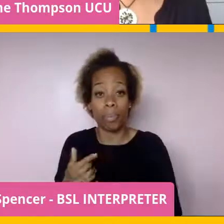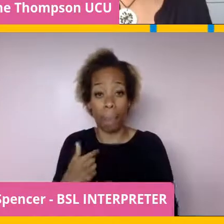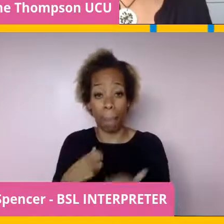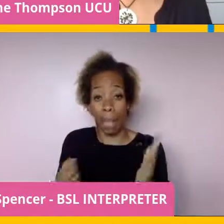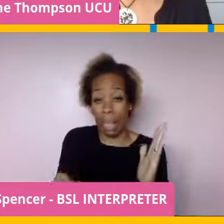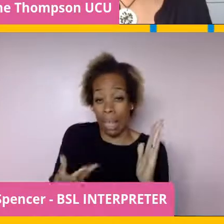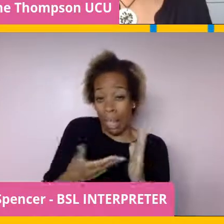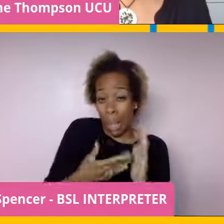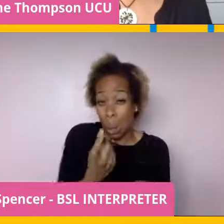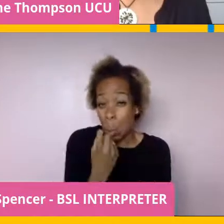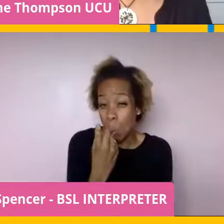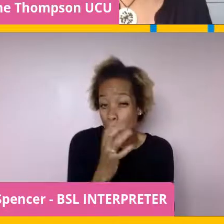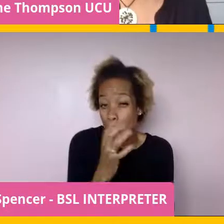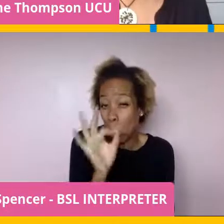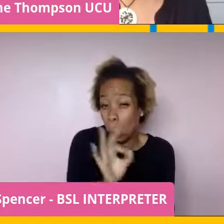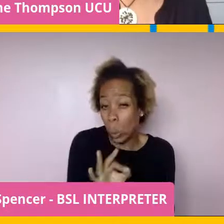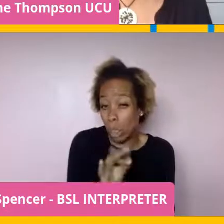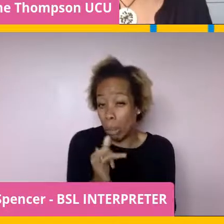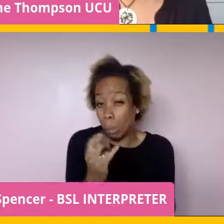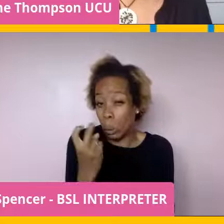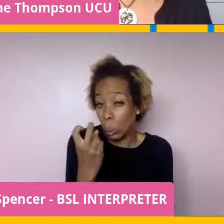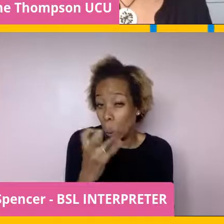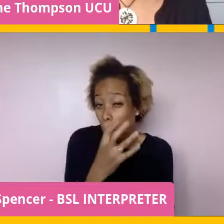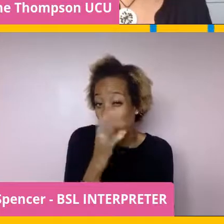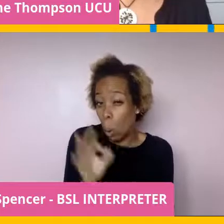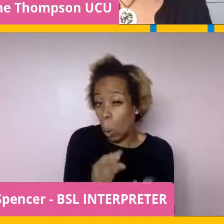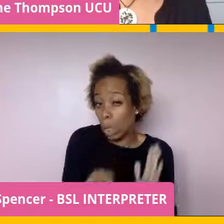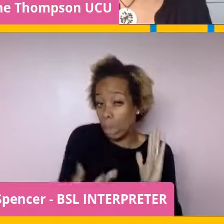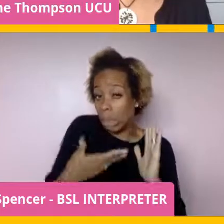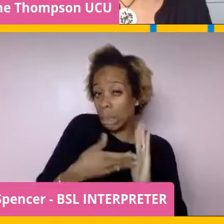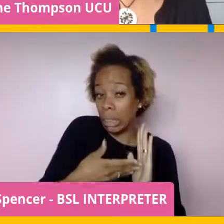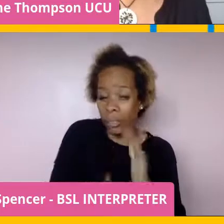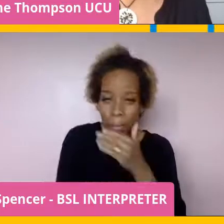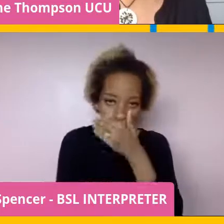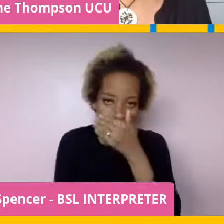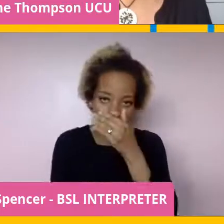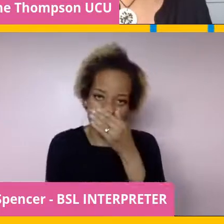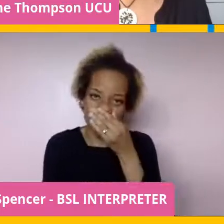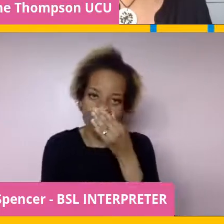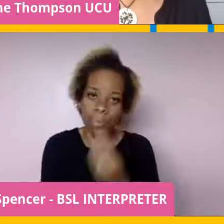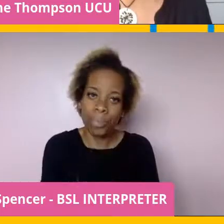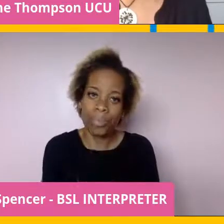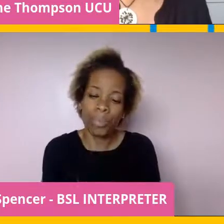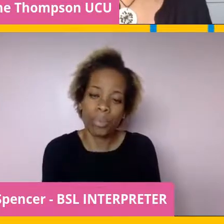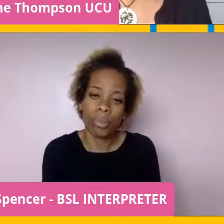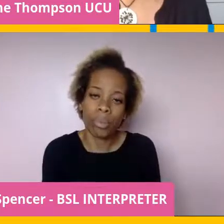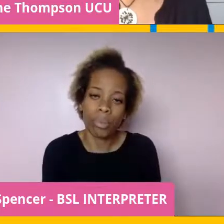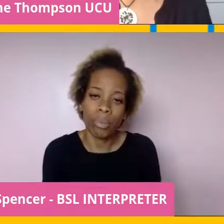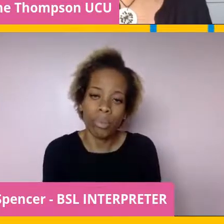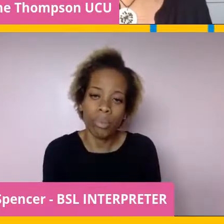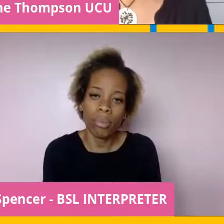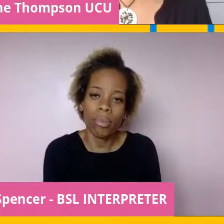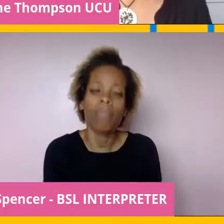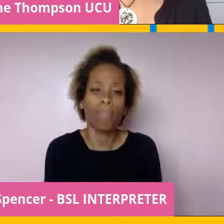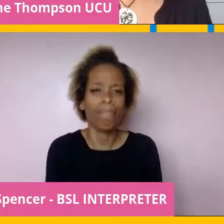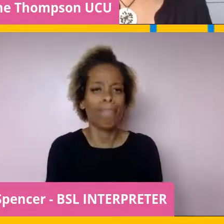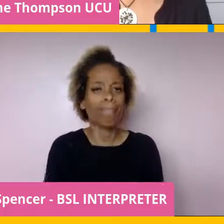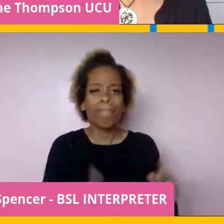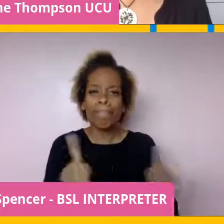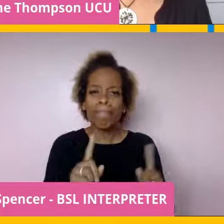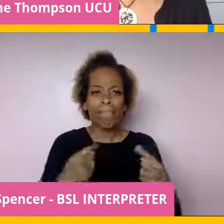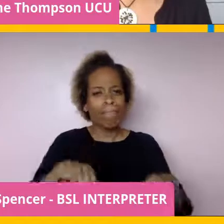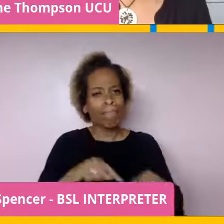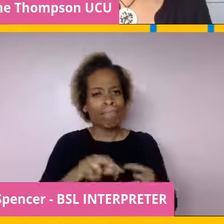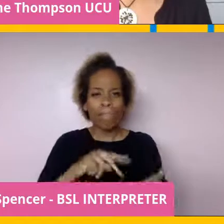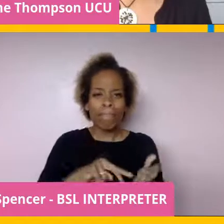move on, maybe two if I'm quick. What are we planning to do in the battle with universities to end the shameful 0